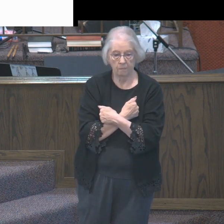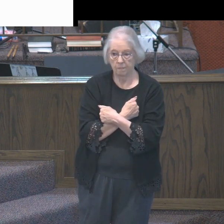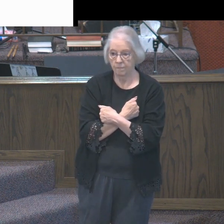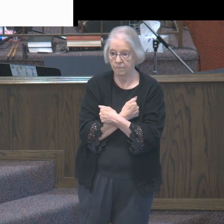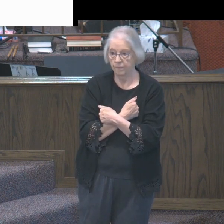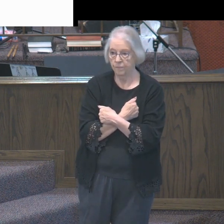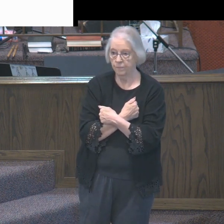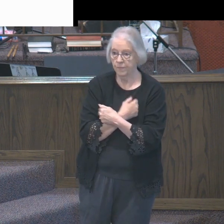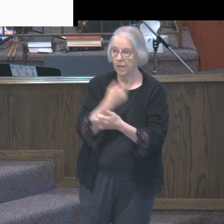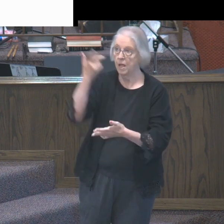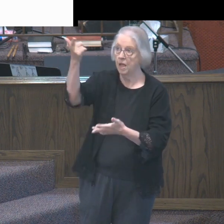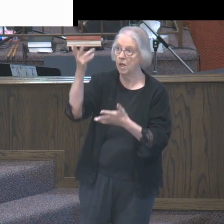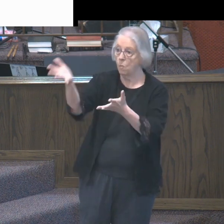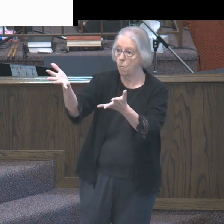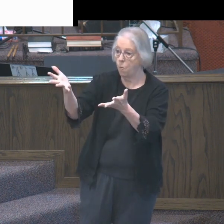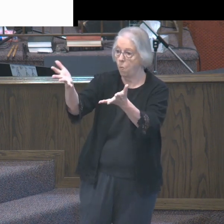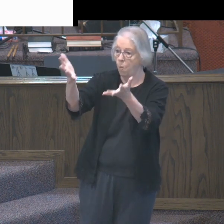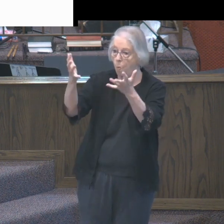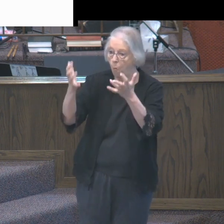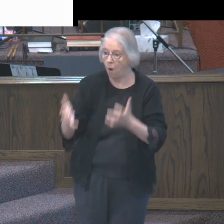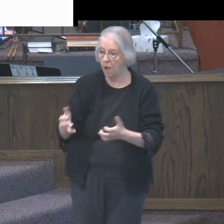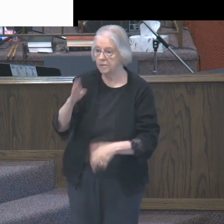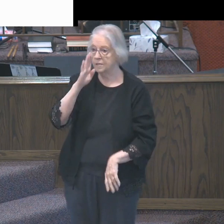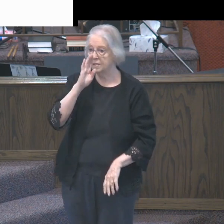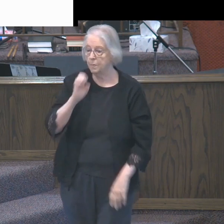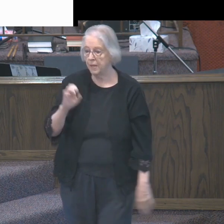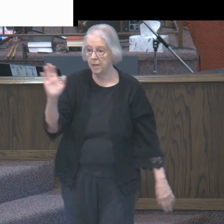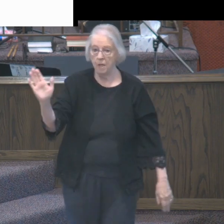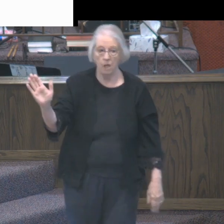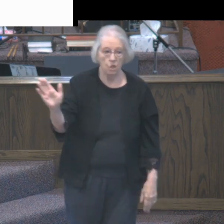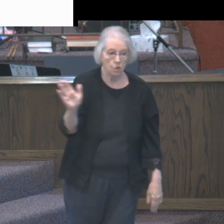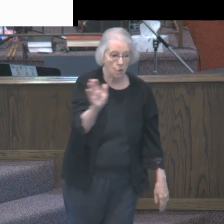He wants to be your Father.